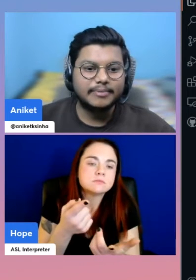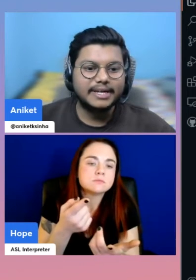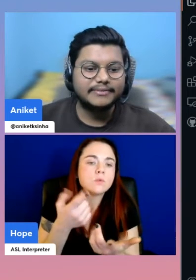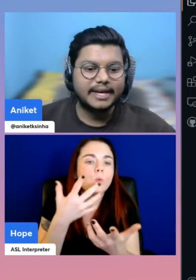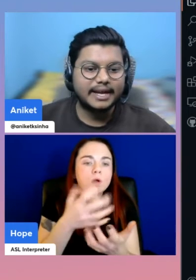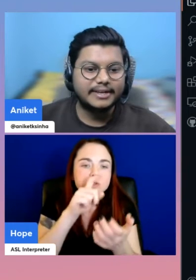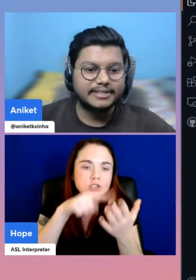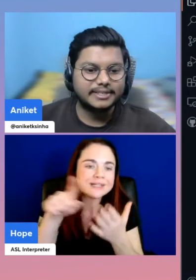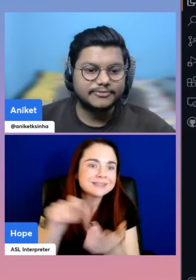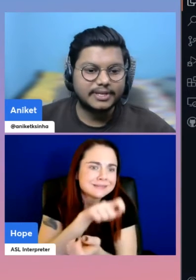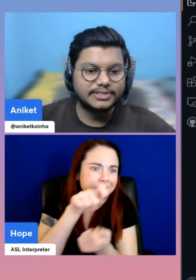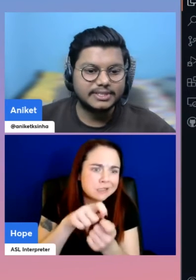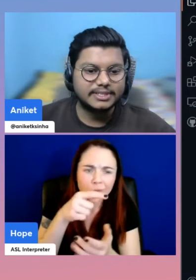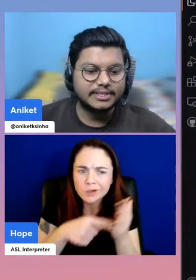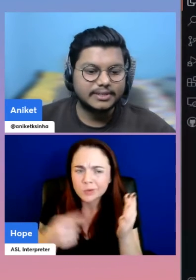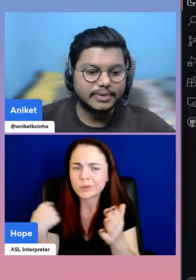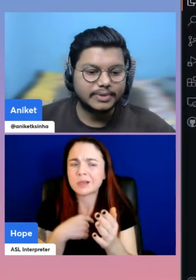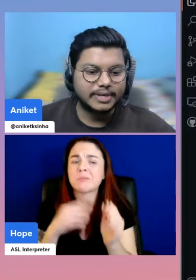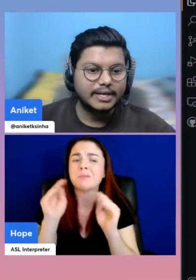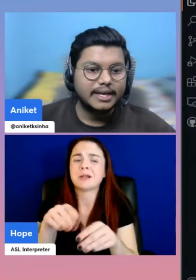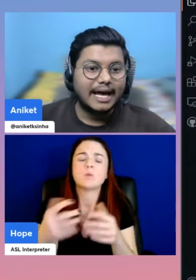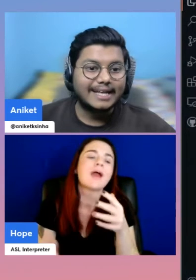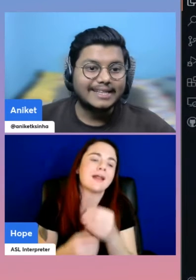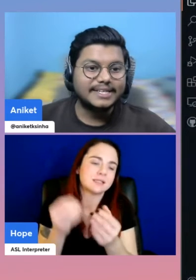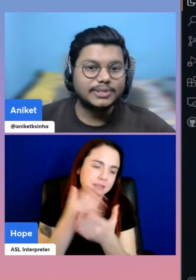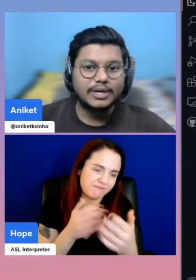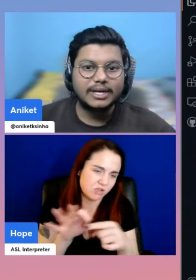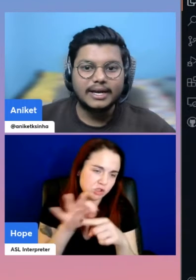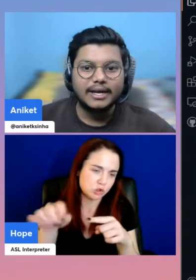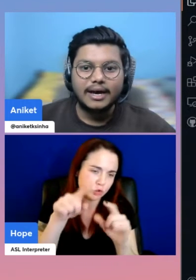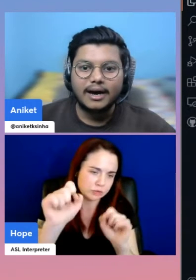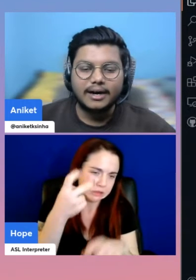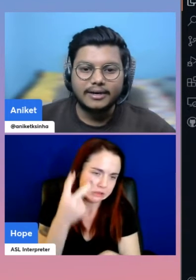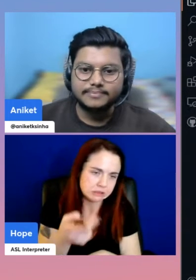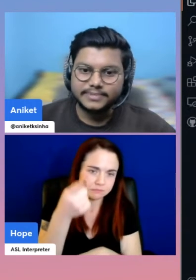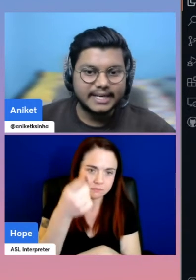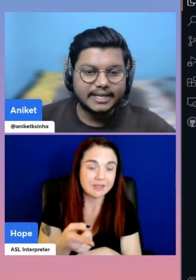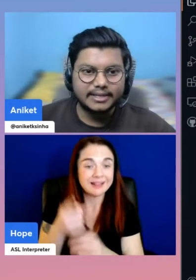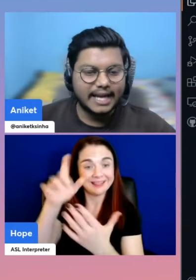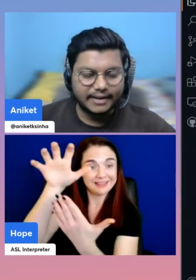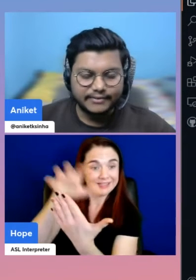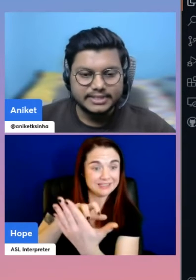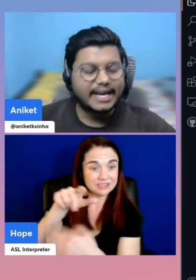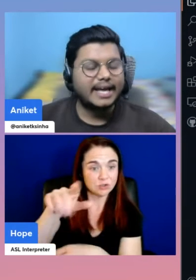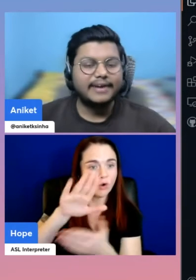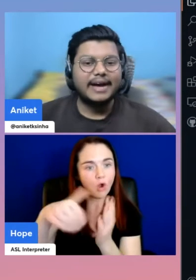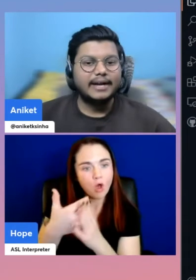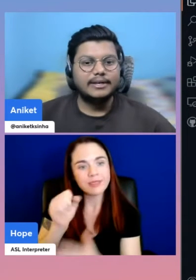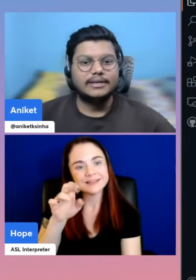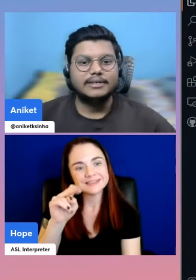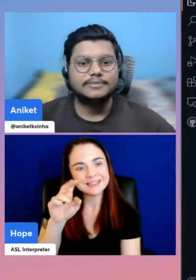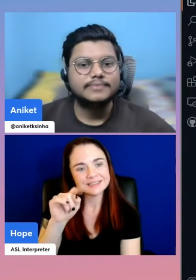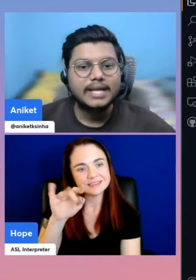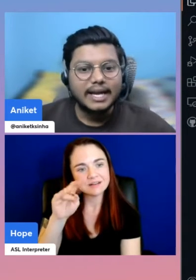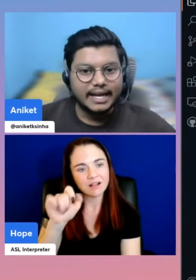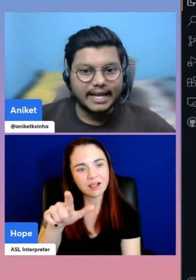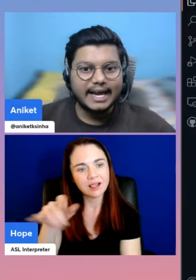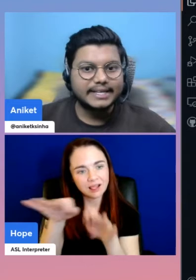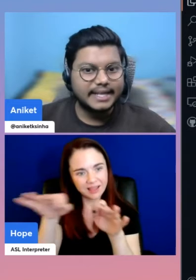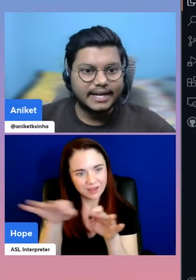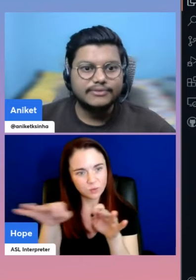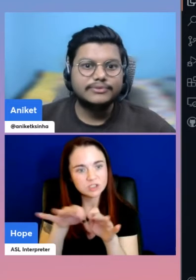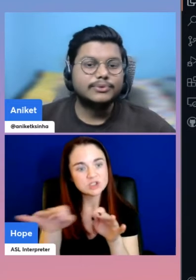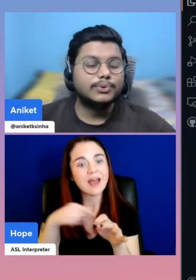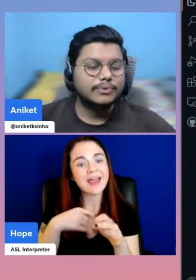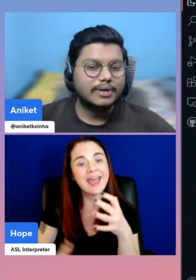we are implementing. We are adding some functions here. Okay, and these all are Sentinel language, and I have added a link